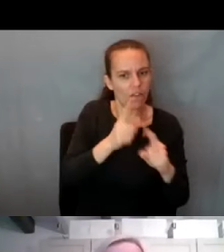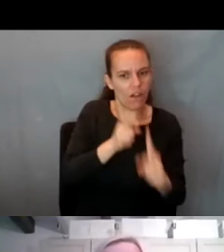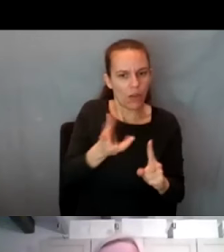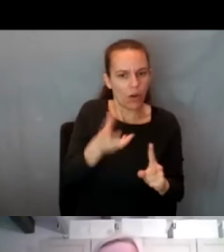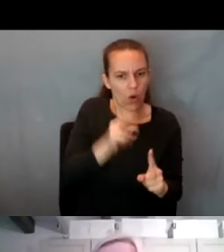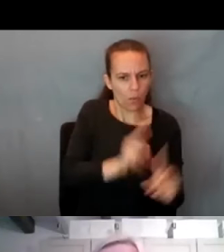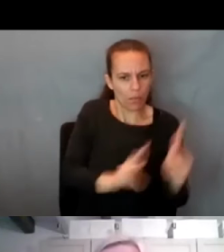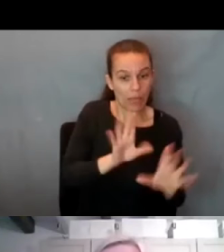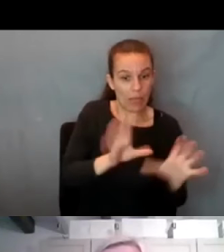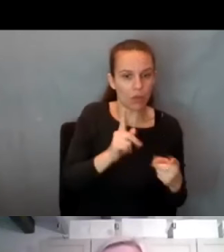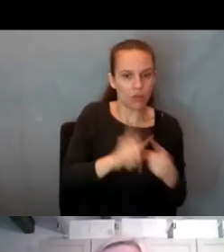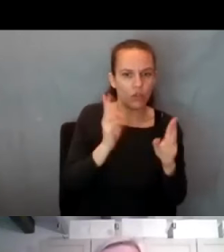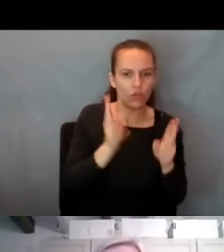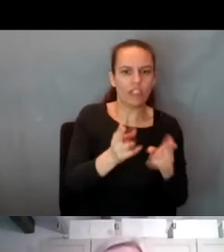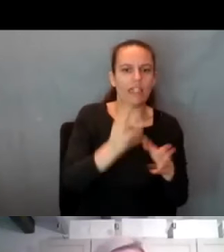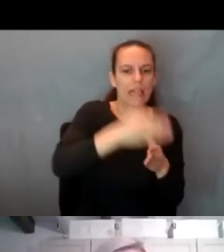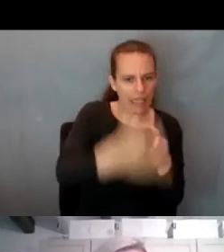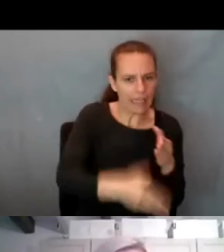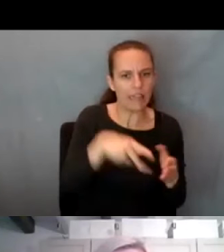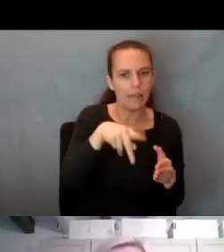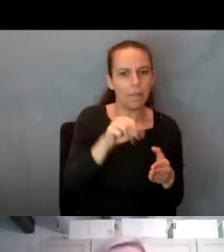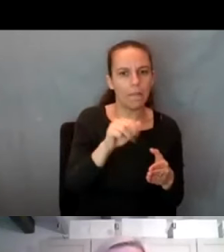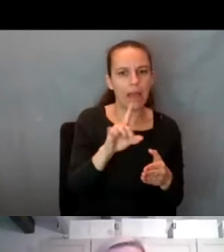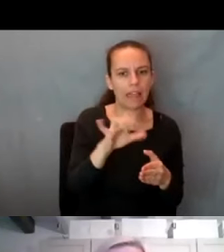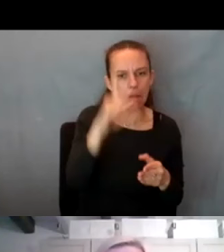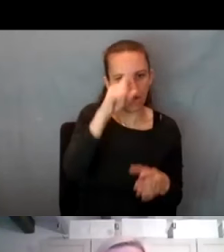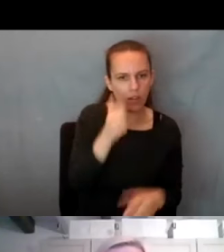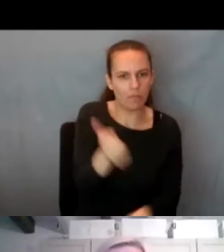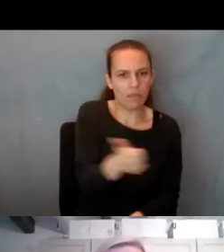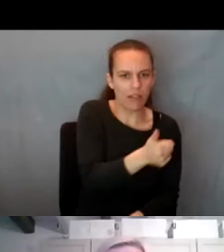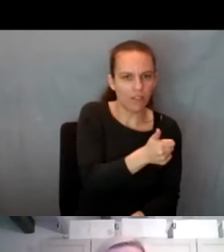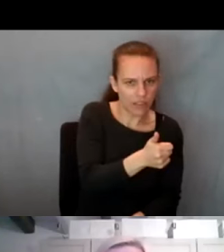for them. But as Soumya and Maria